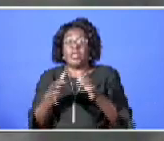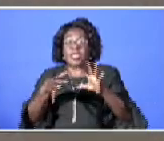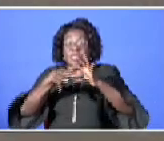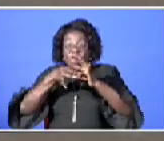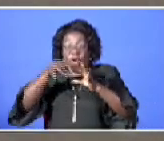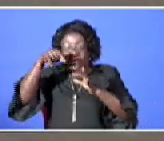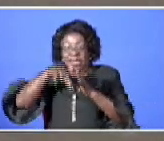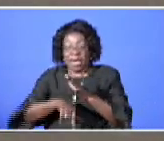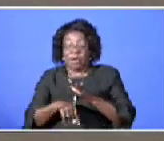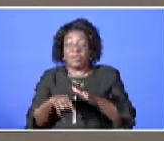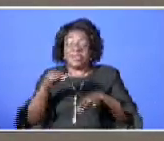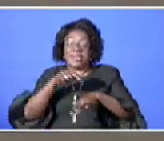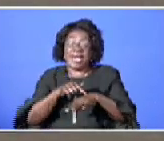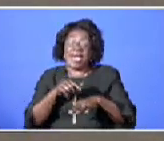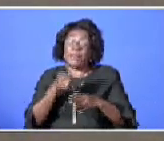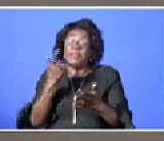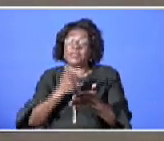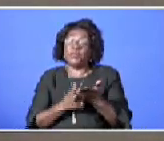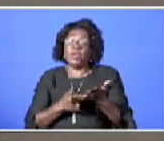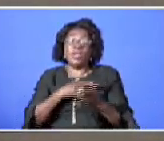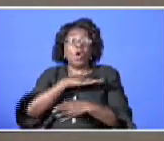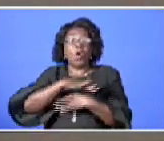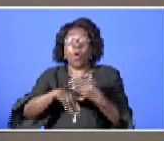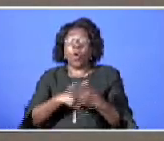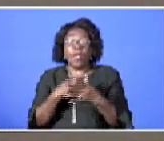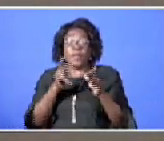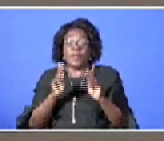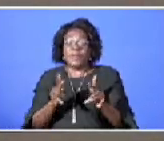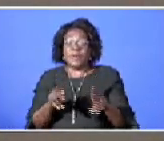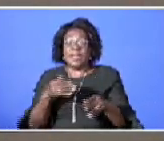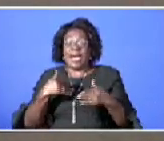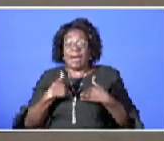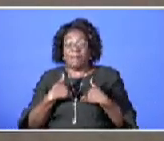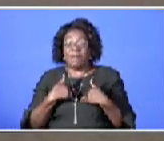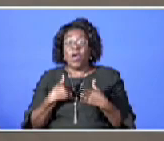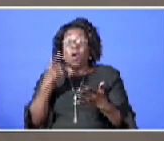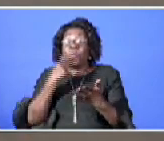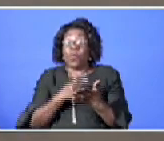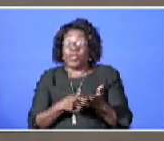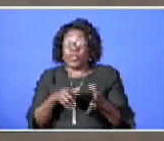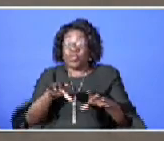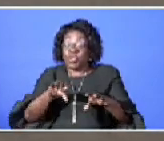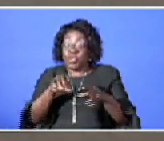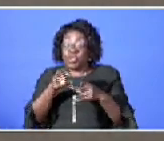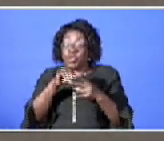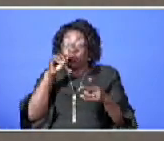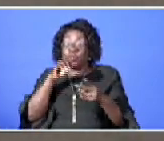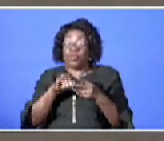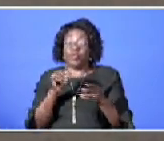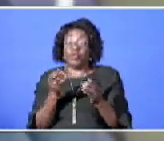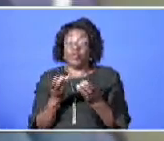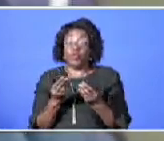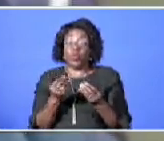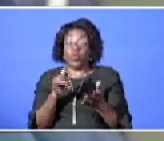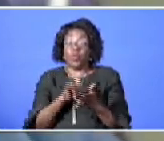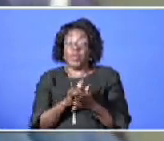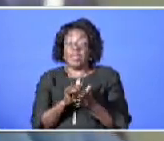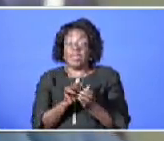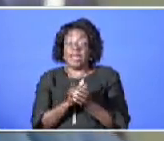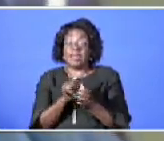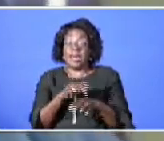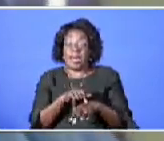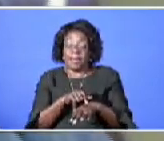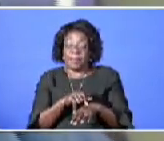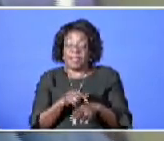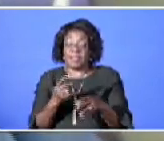is all most people have. What you choose to do with that time is up to you, says DJ Counselor. You could waste the time